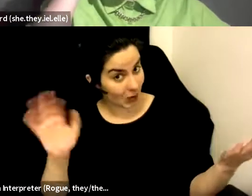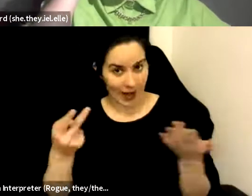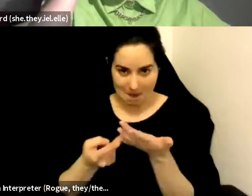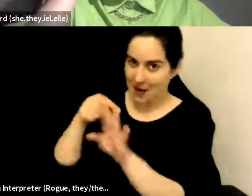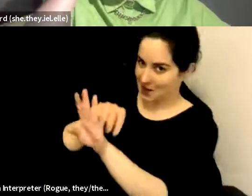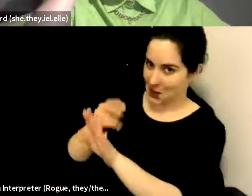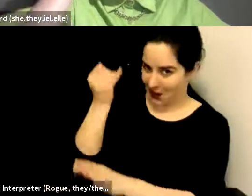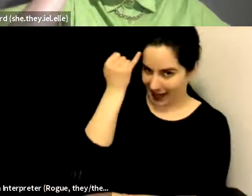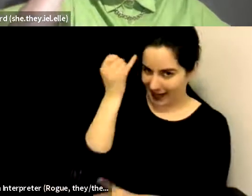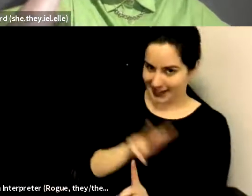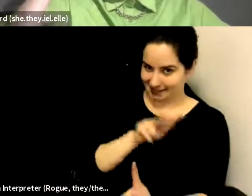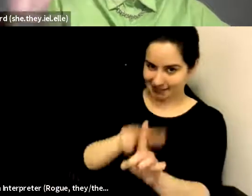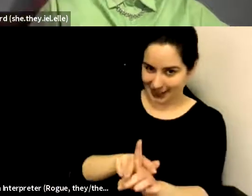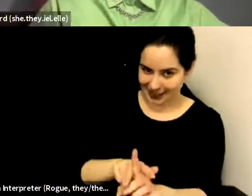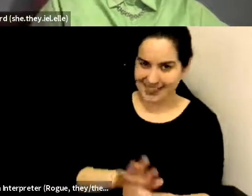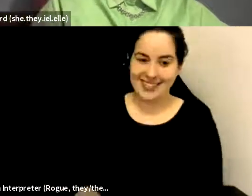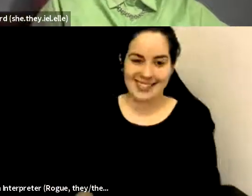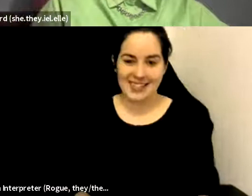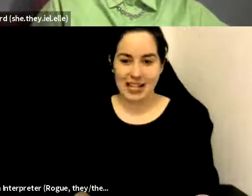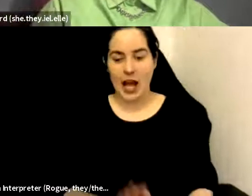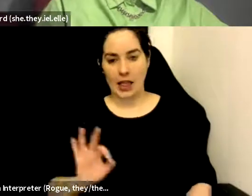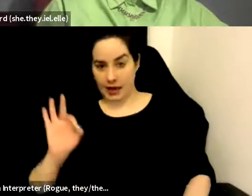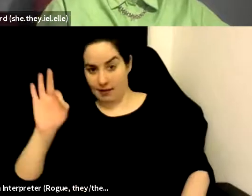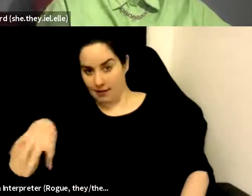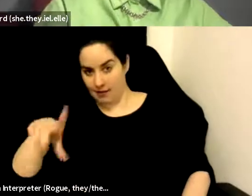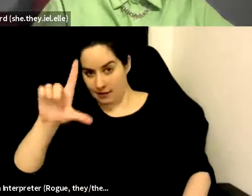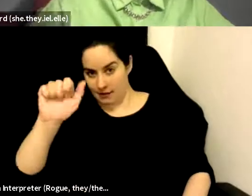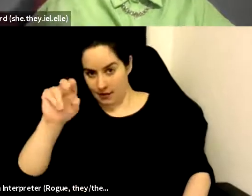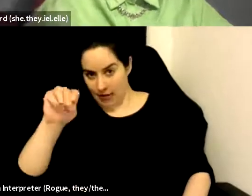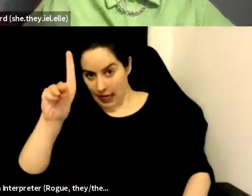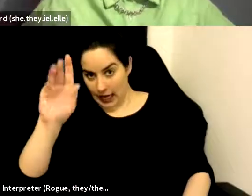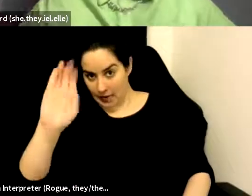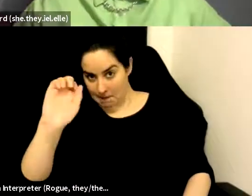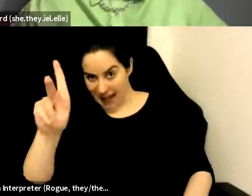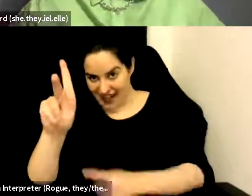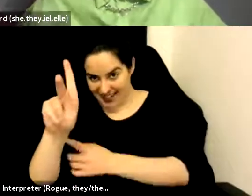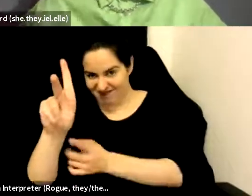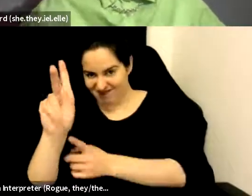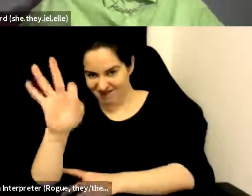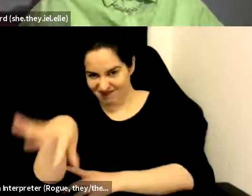also drop the land back. That's my...